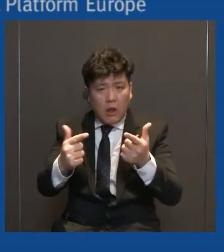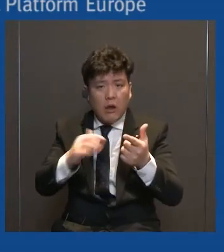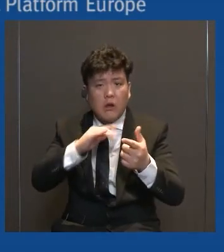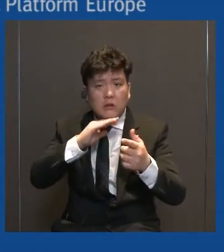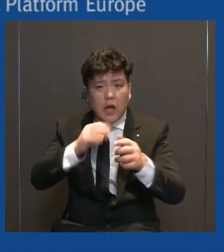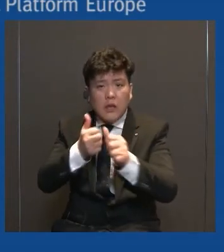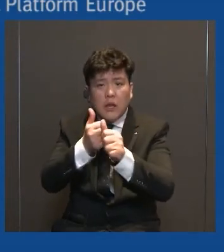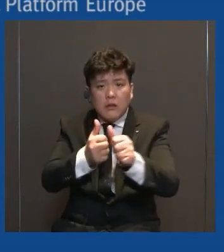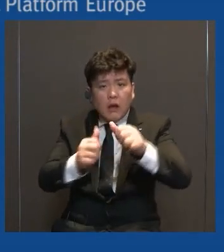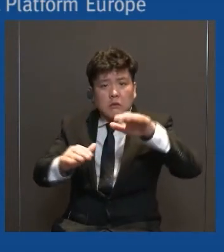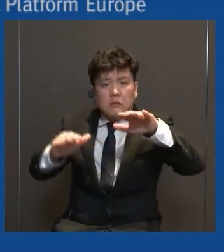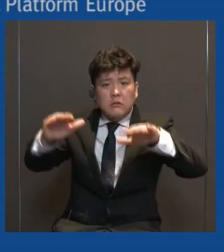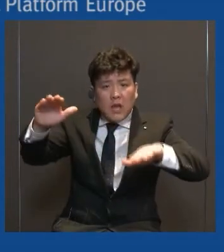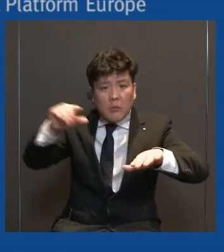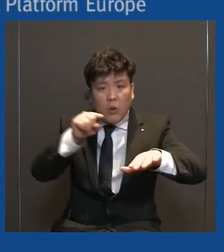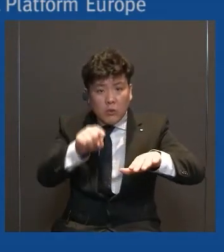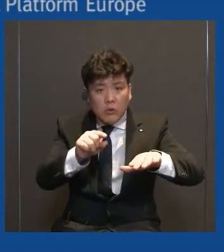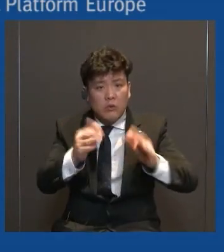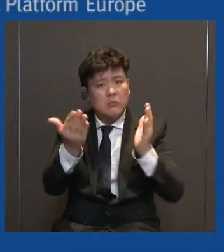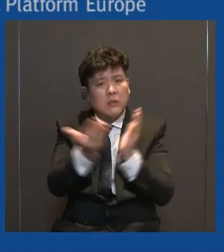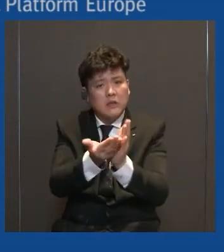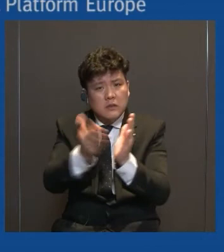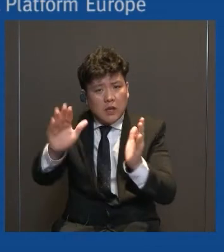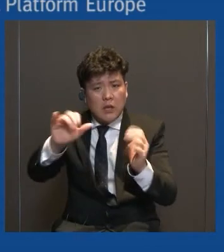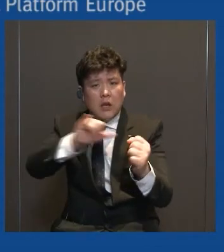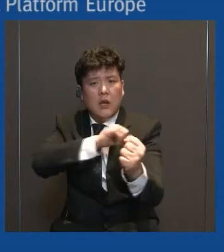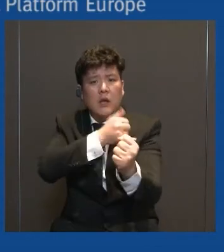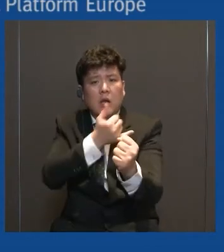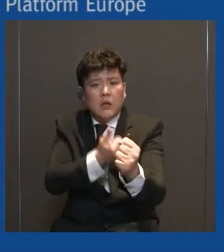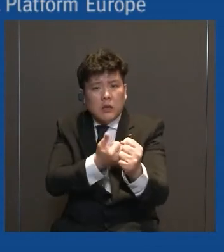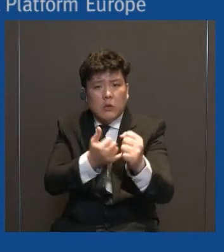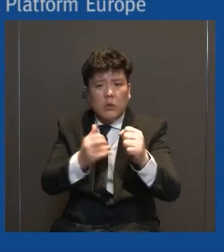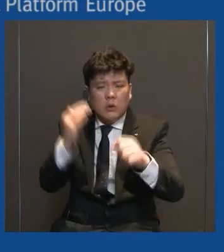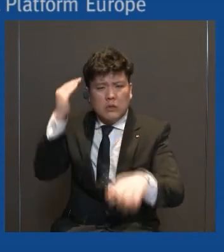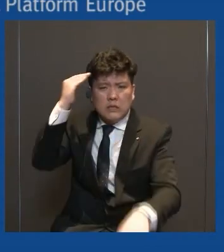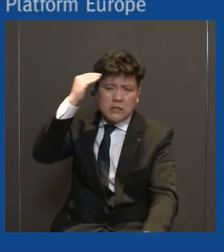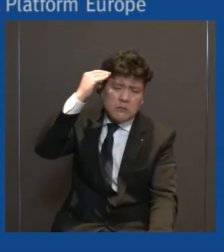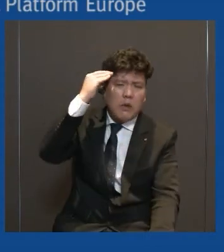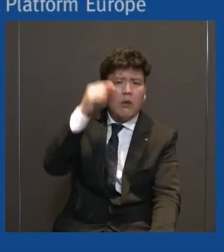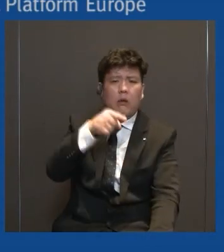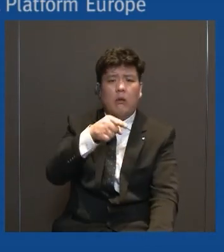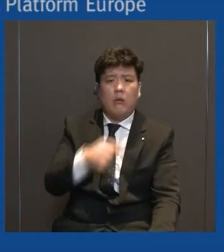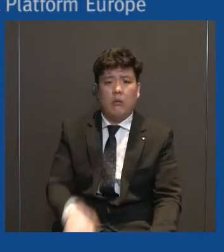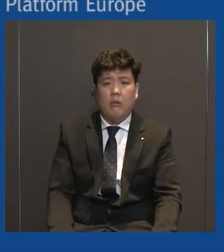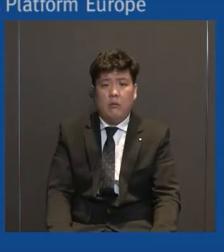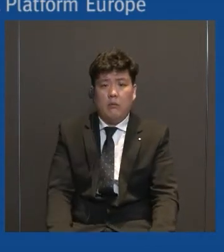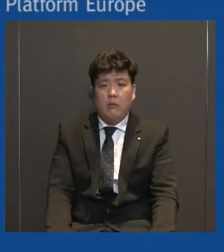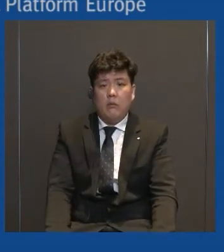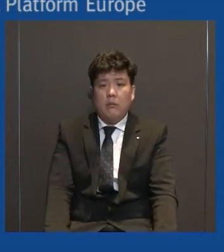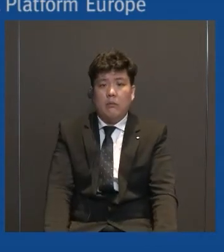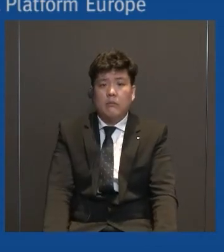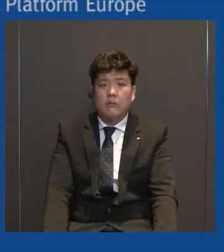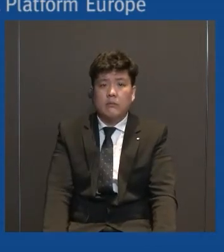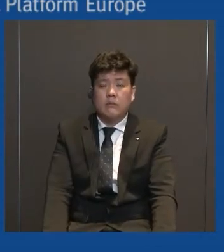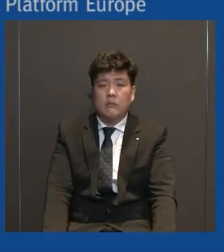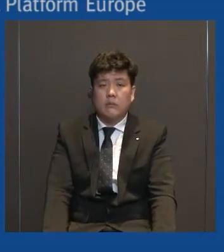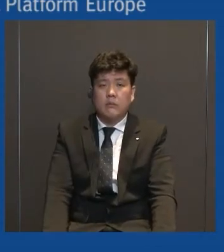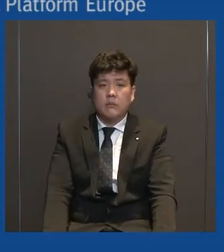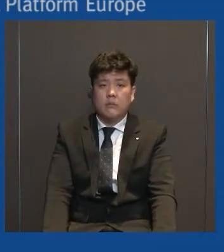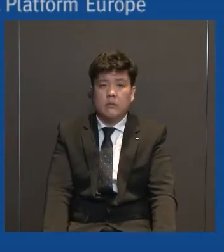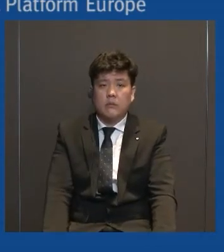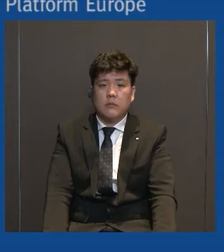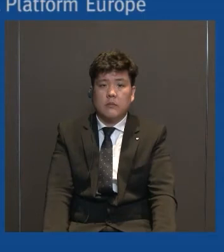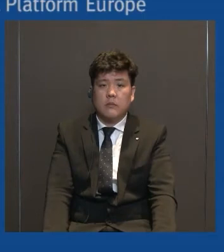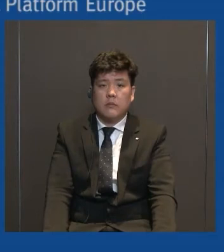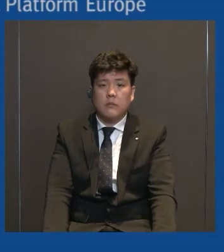these measures as unjust and a violation of human rights. So what I think is that we see now is that the biggest inequality that older